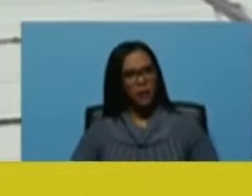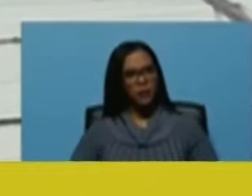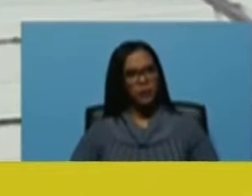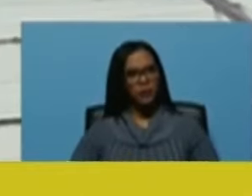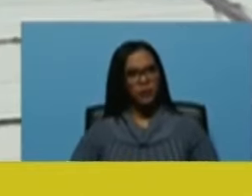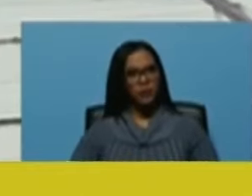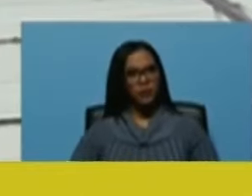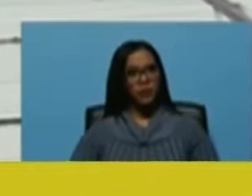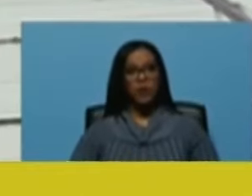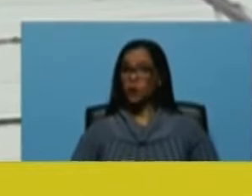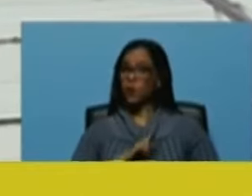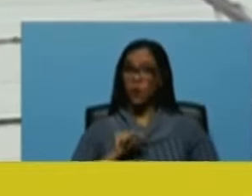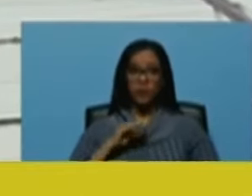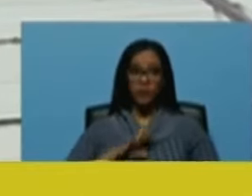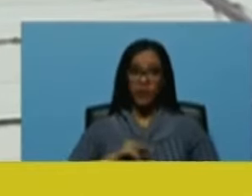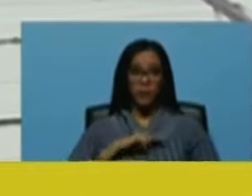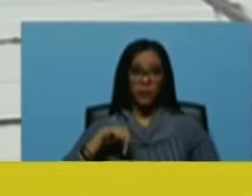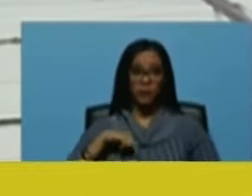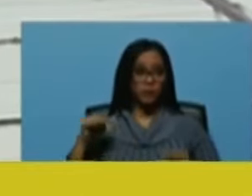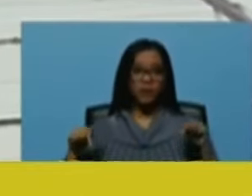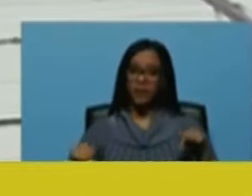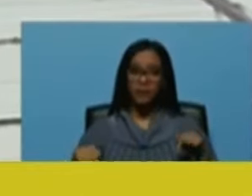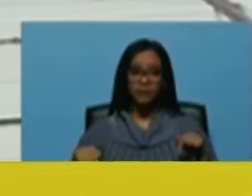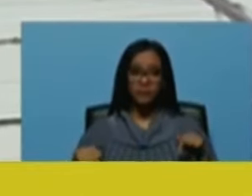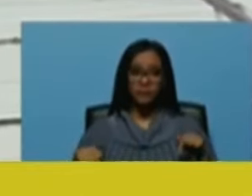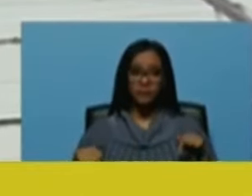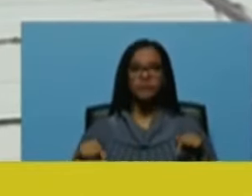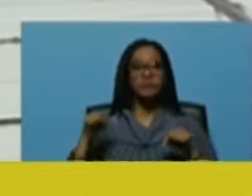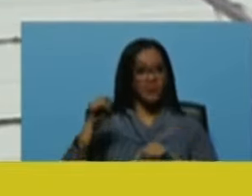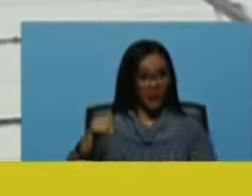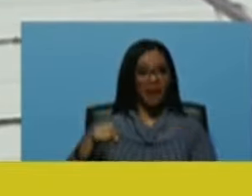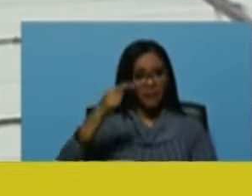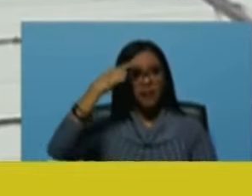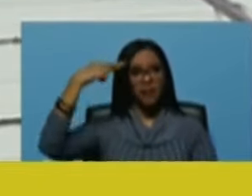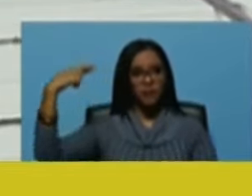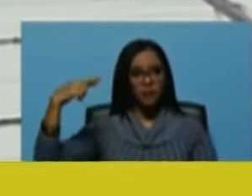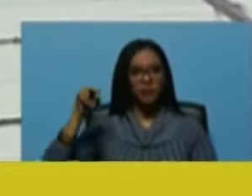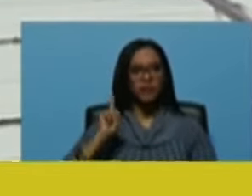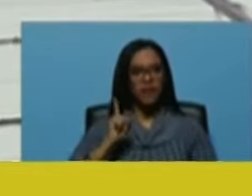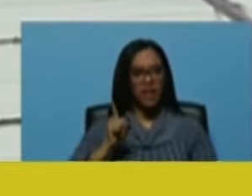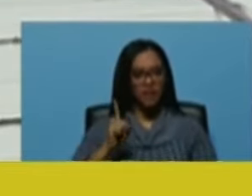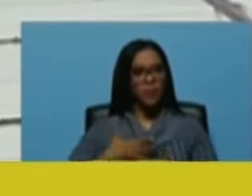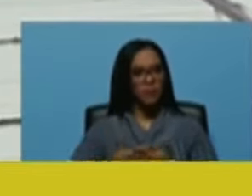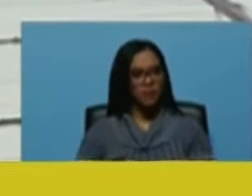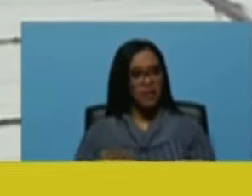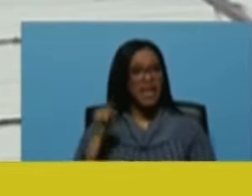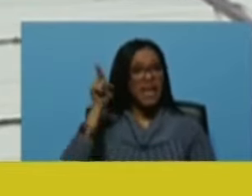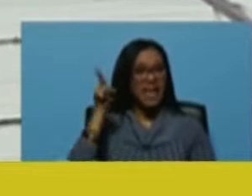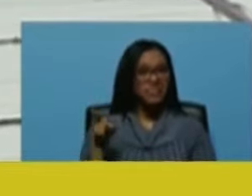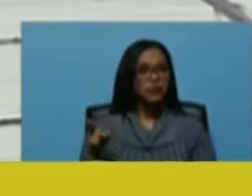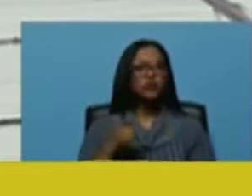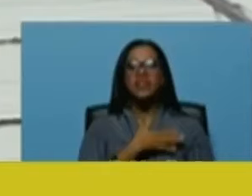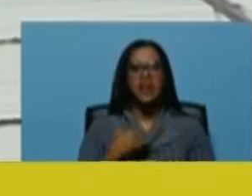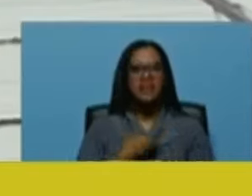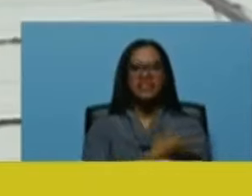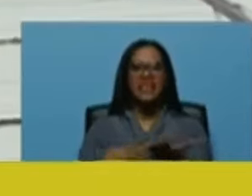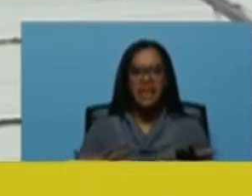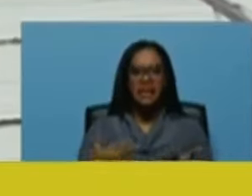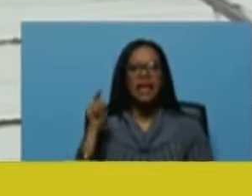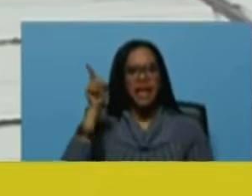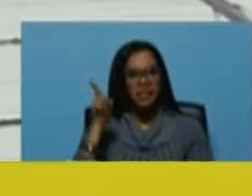be here at this moment here. This is a reflection that we will have to take, because they want blood, they